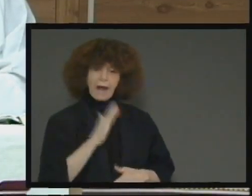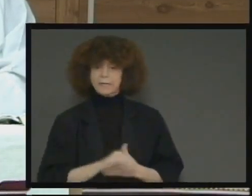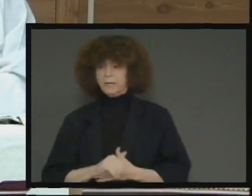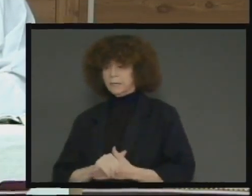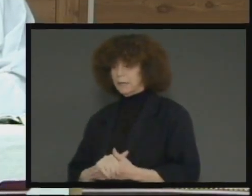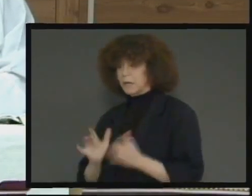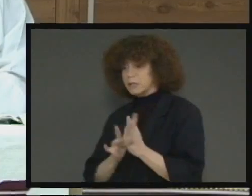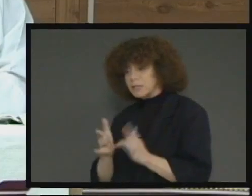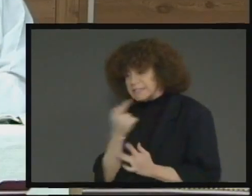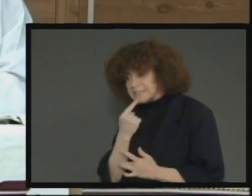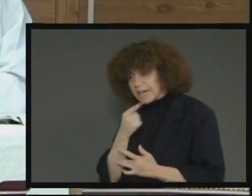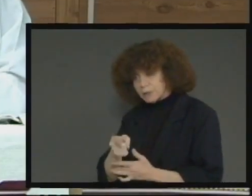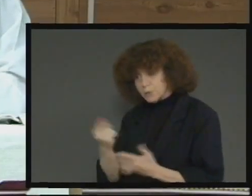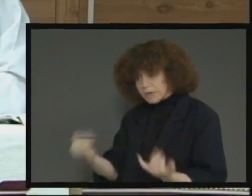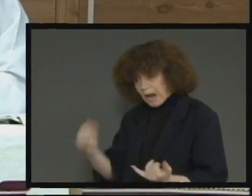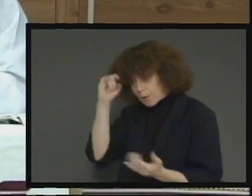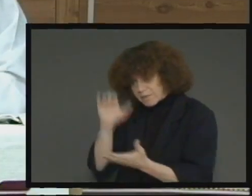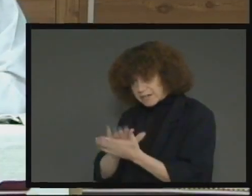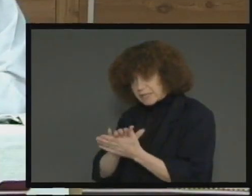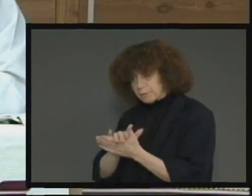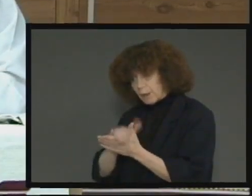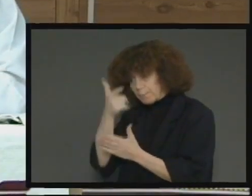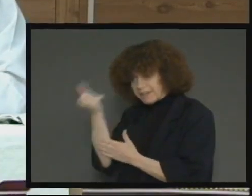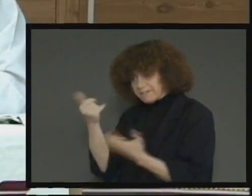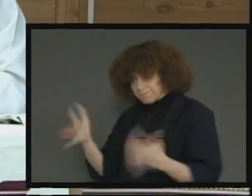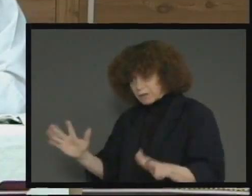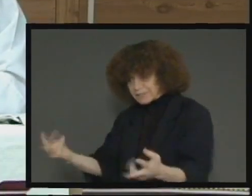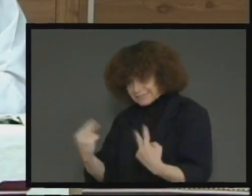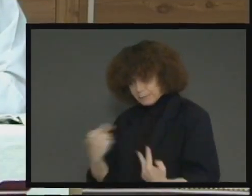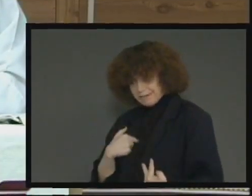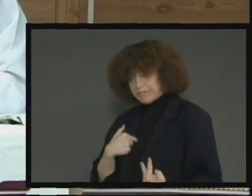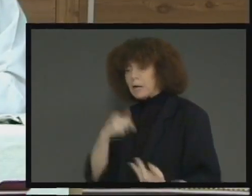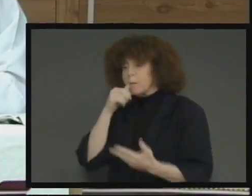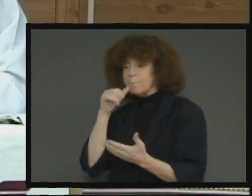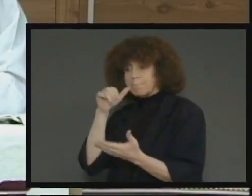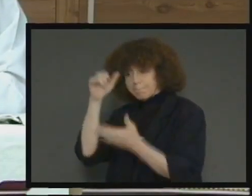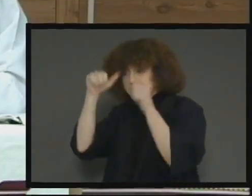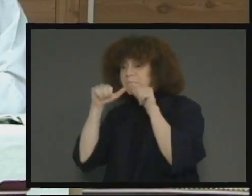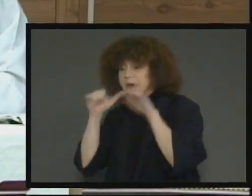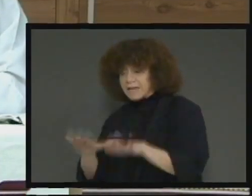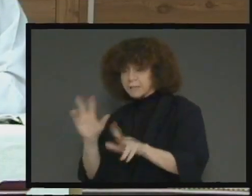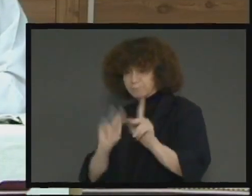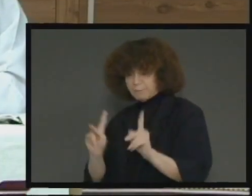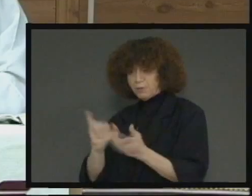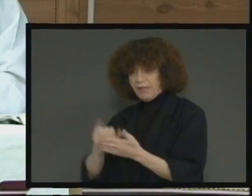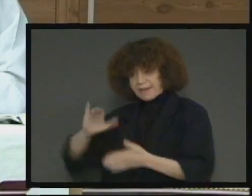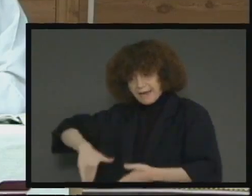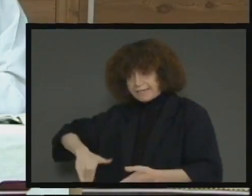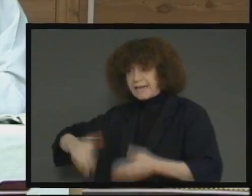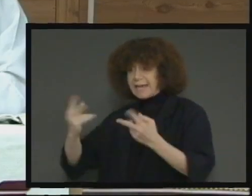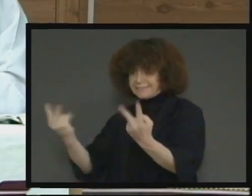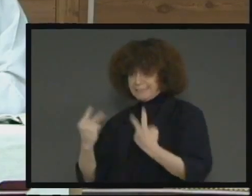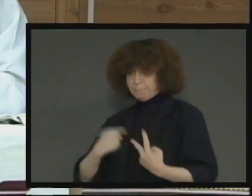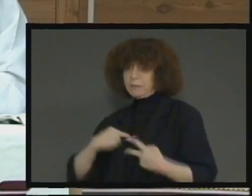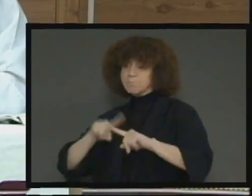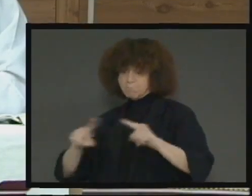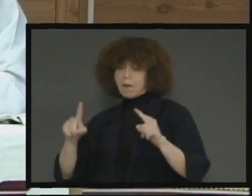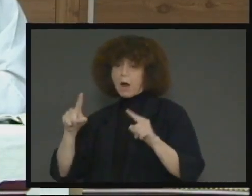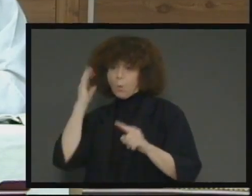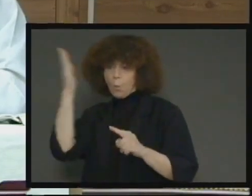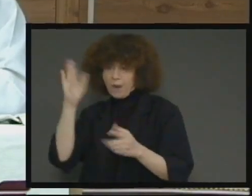stand, and by which you are being saved, if you hold fast to the word I preached to you, unless